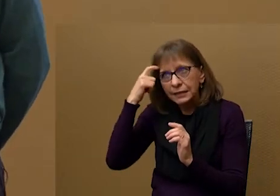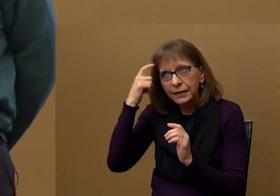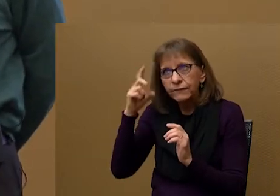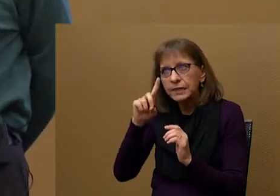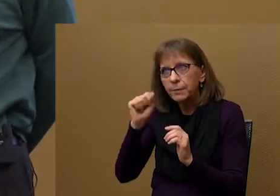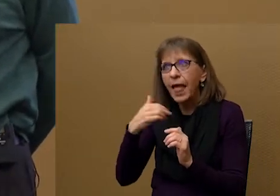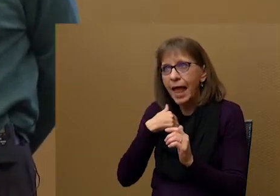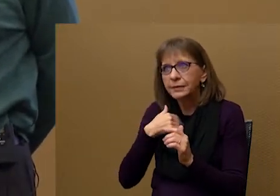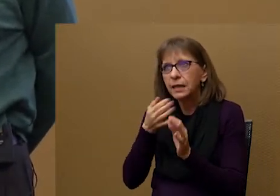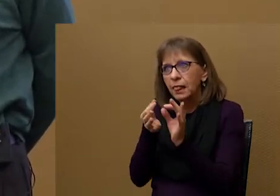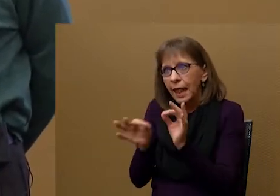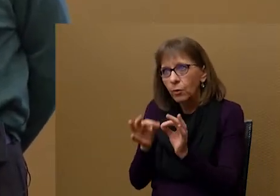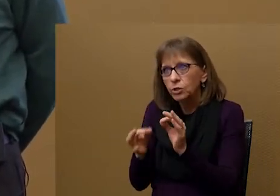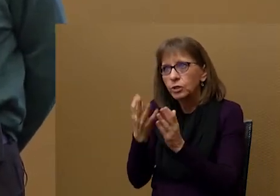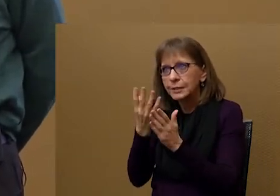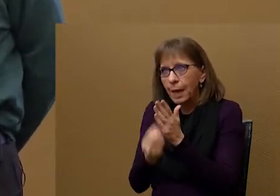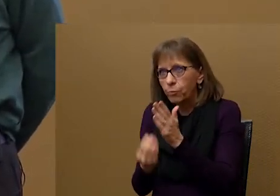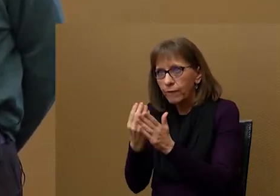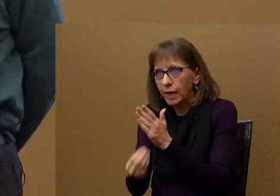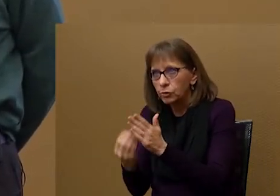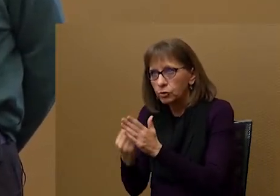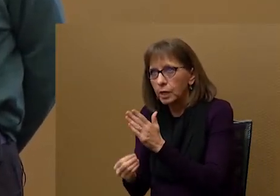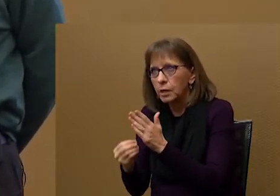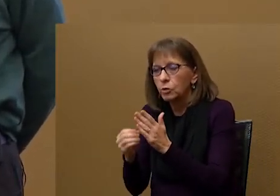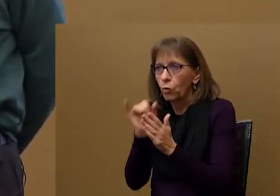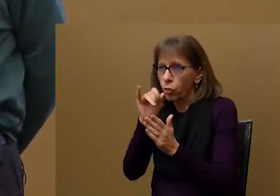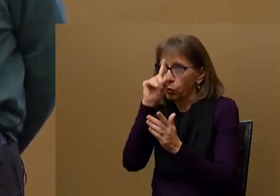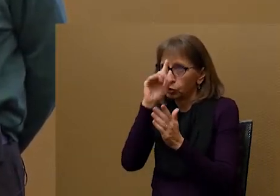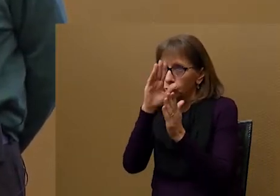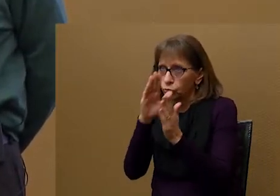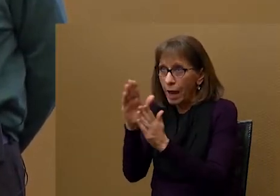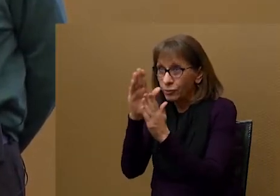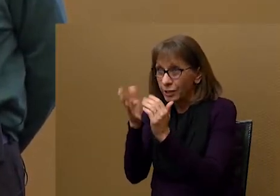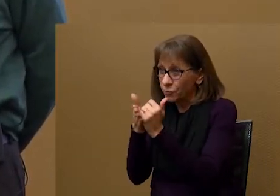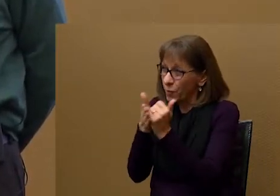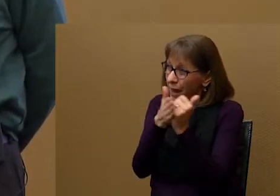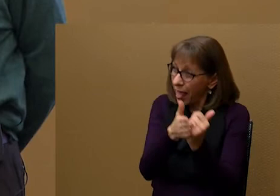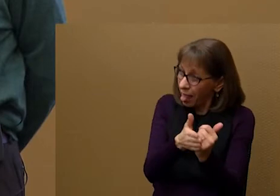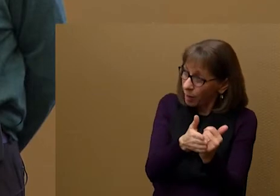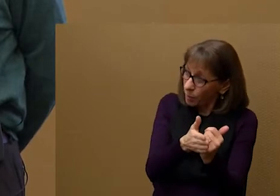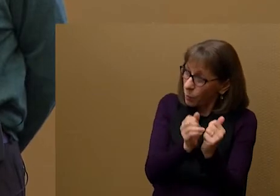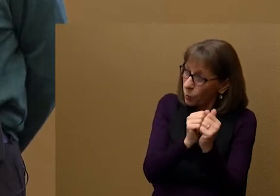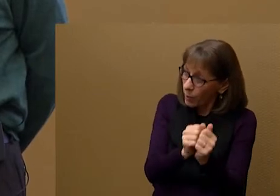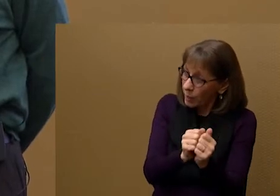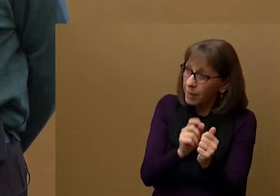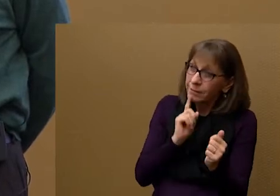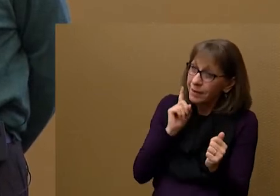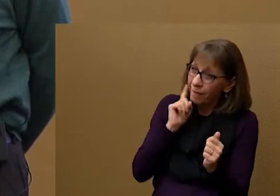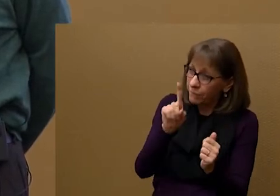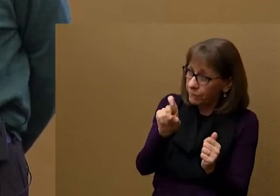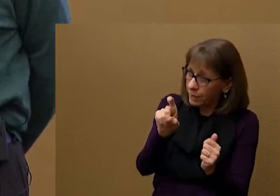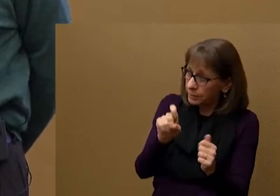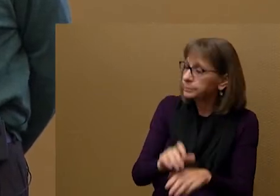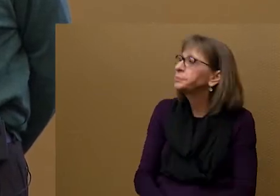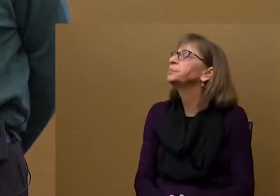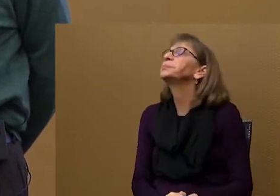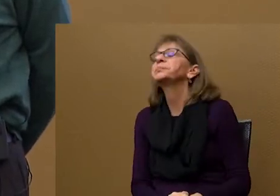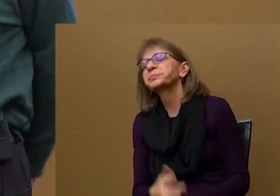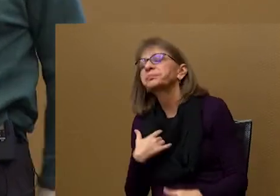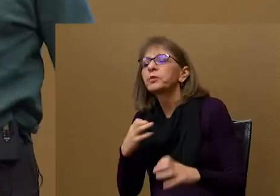language deprivation, and those strategies would maybe benefit those who are mental health practitioners for the